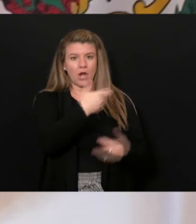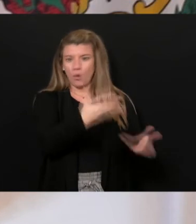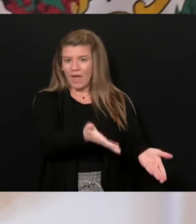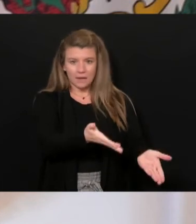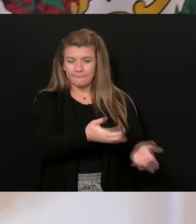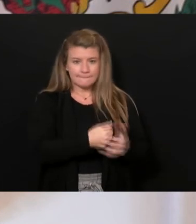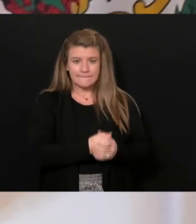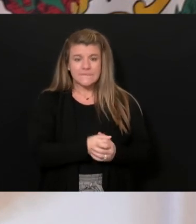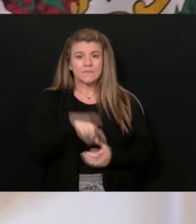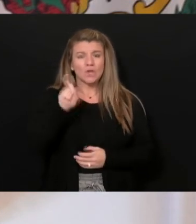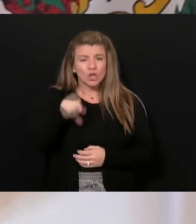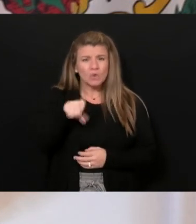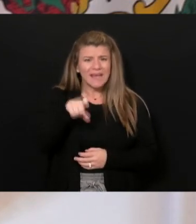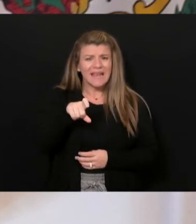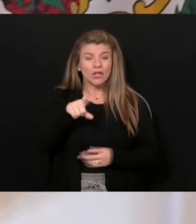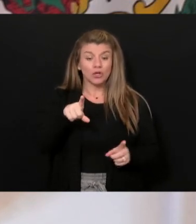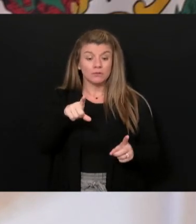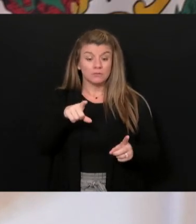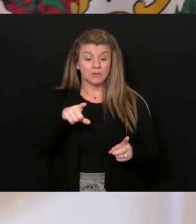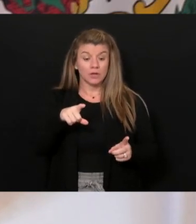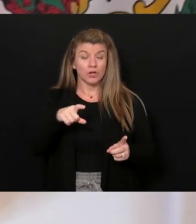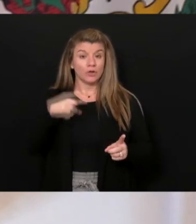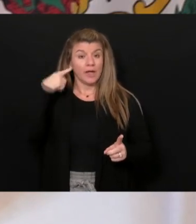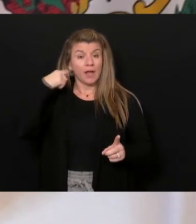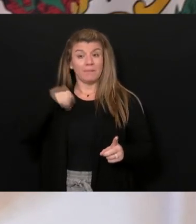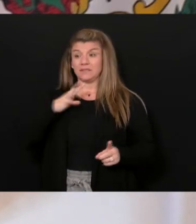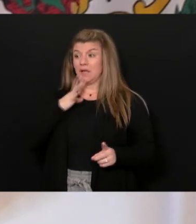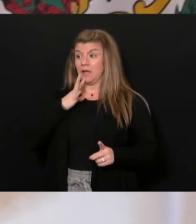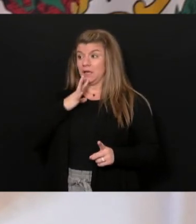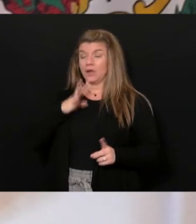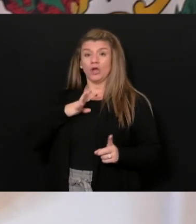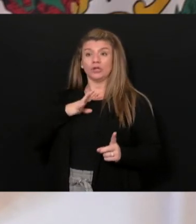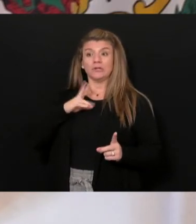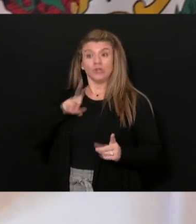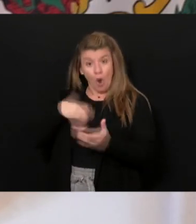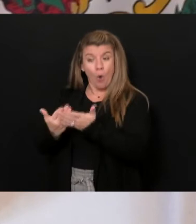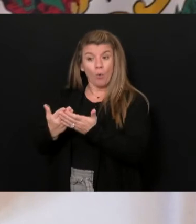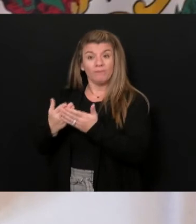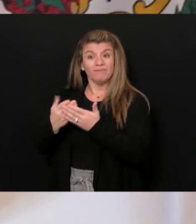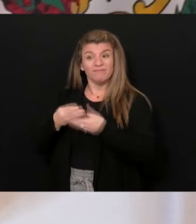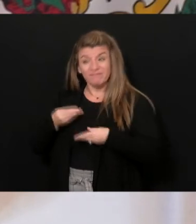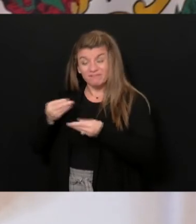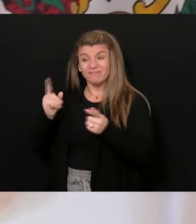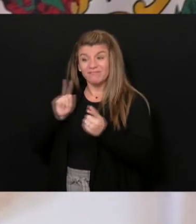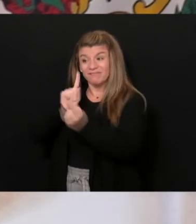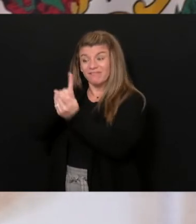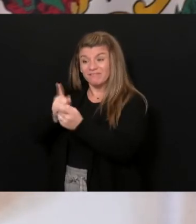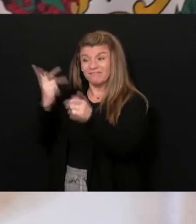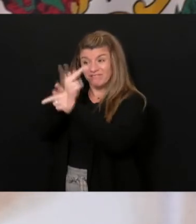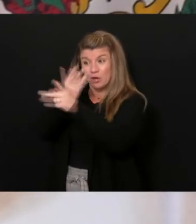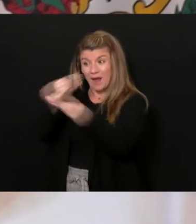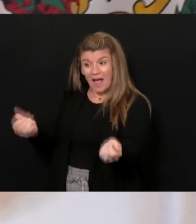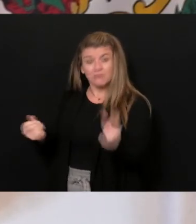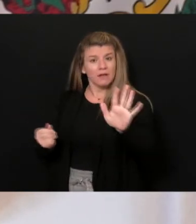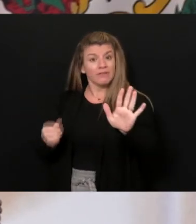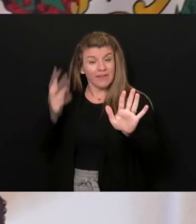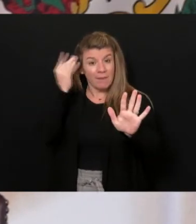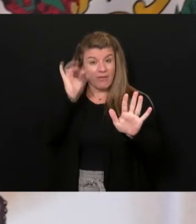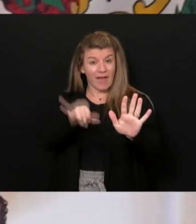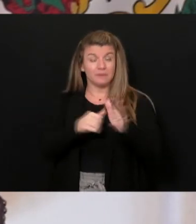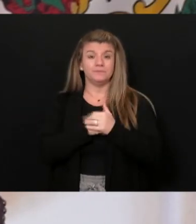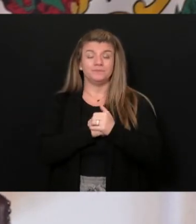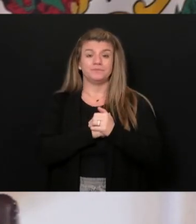know, you hear me talking all the time, run to the fire. Think about it just for a second. Think